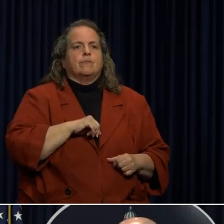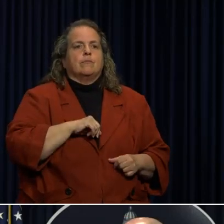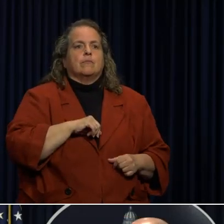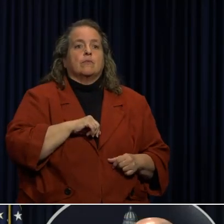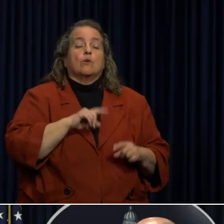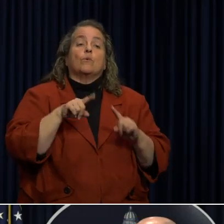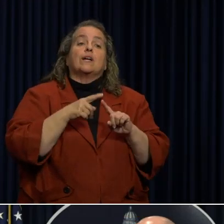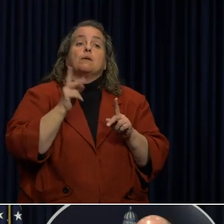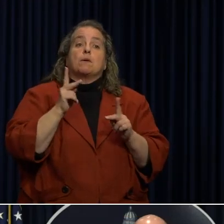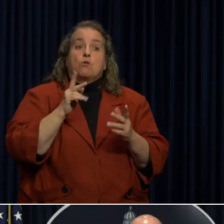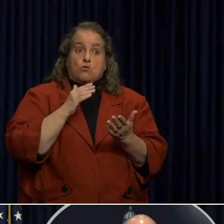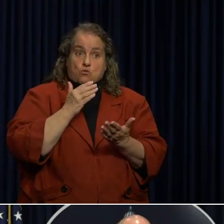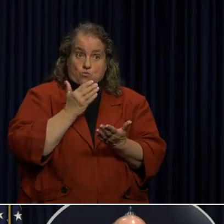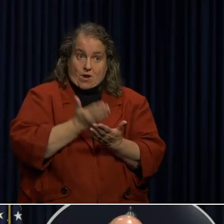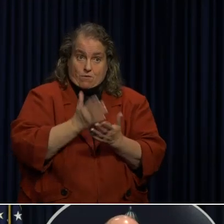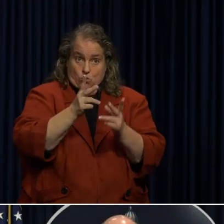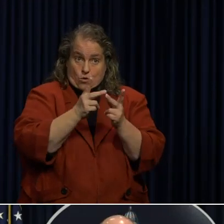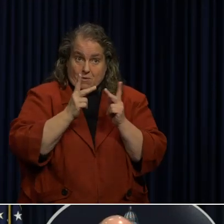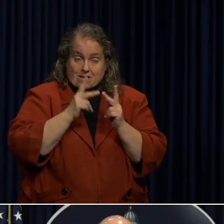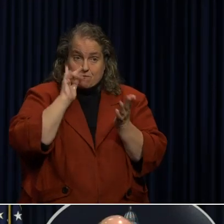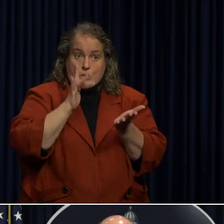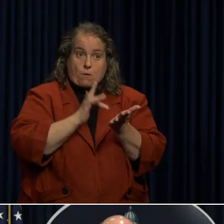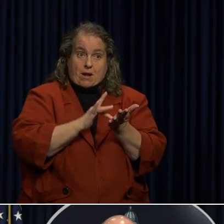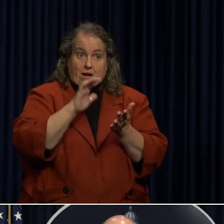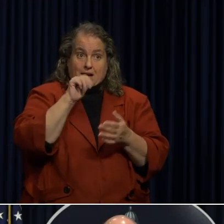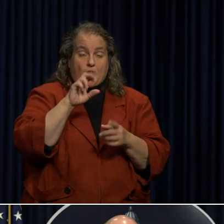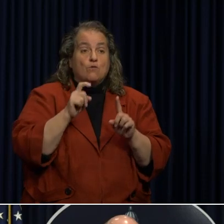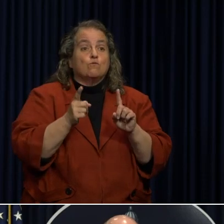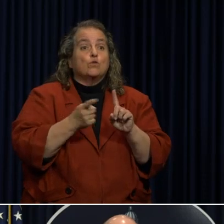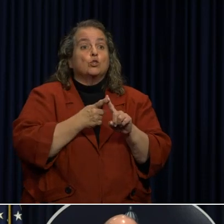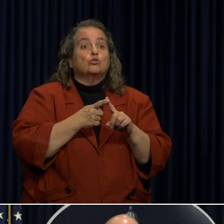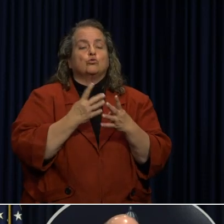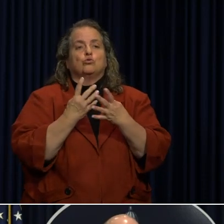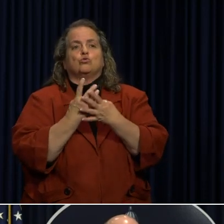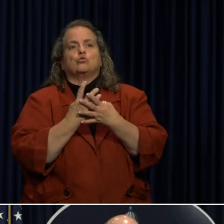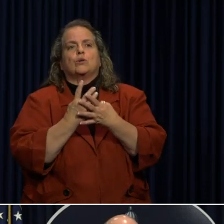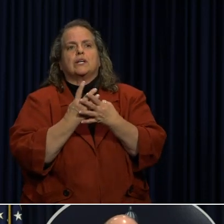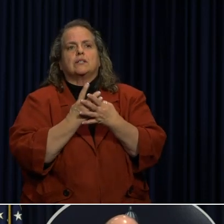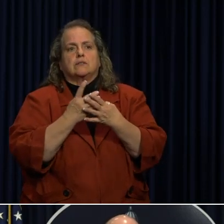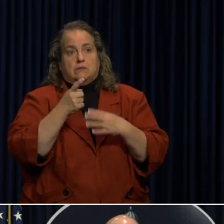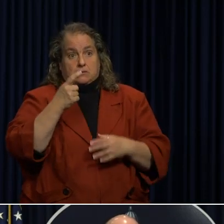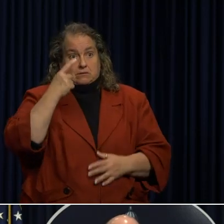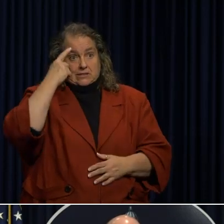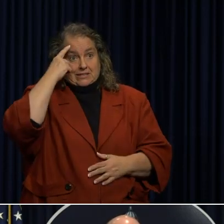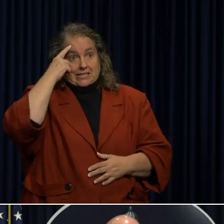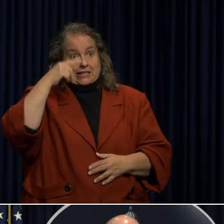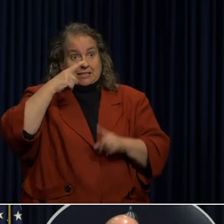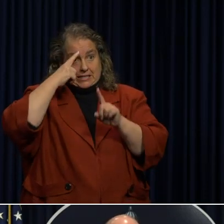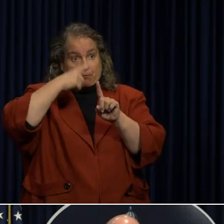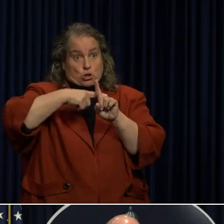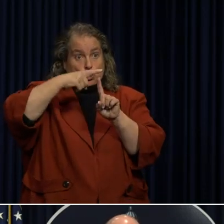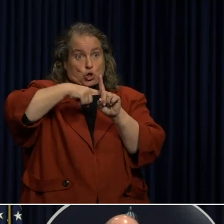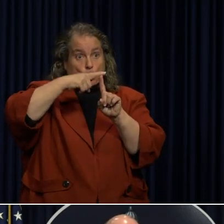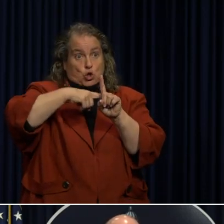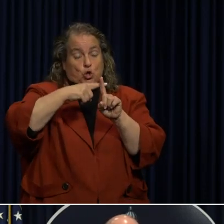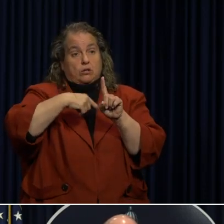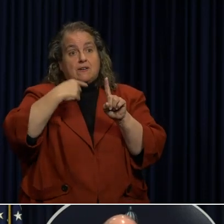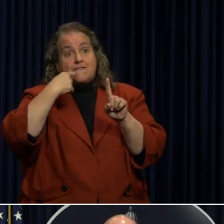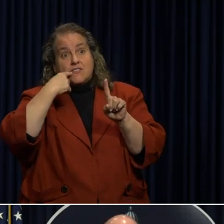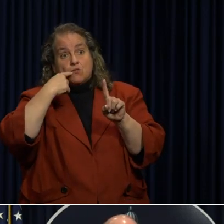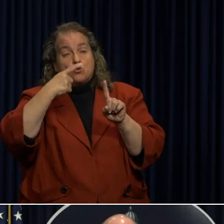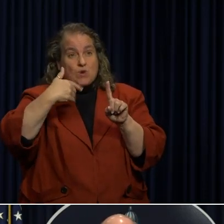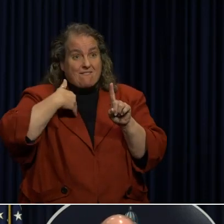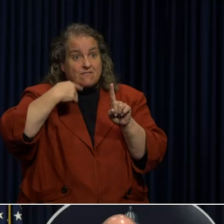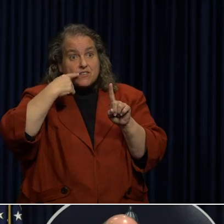place for medical care, you should screen them all with temperature and ask them a quick questionnaire. Do you have any signs or symptoms of coronavirus, like